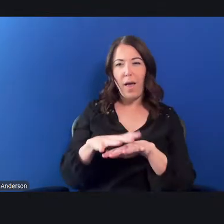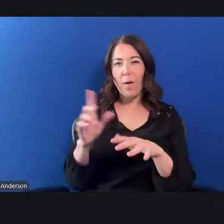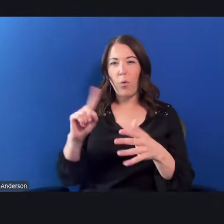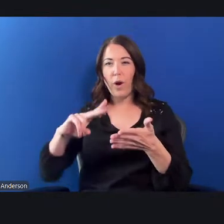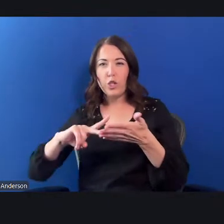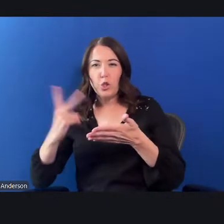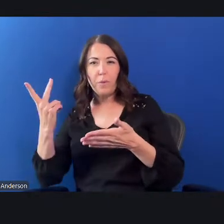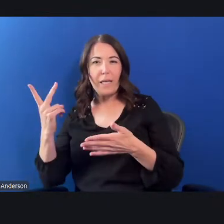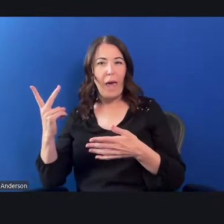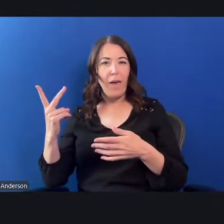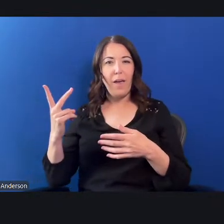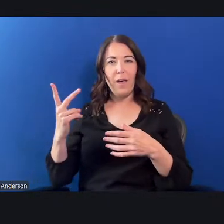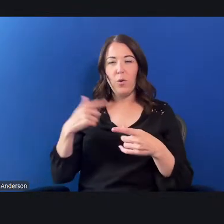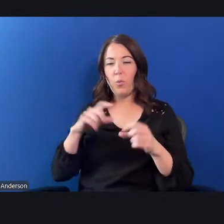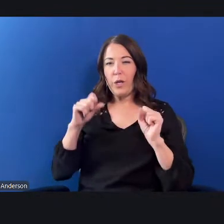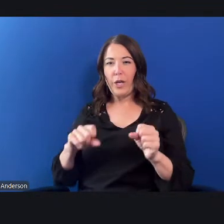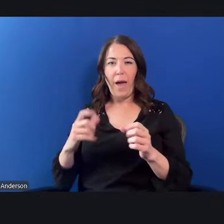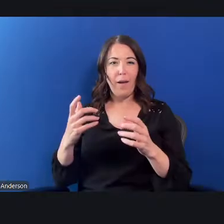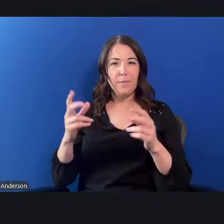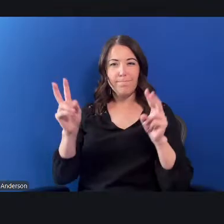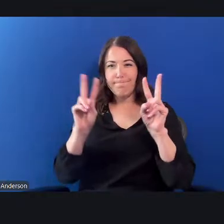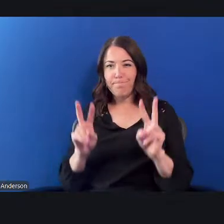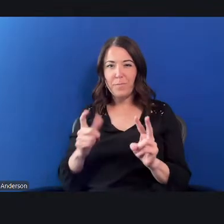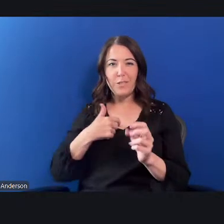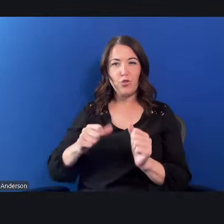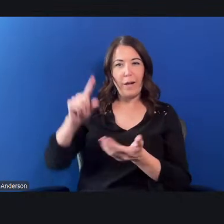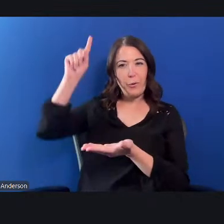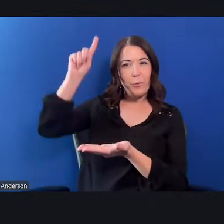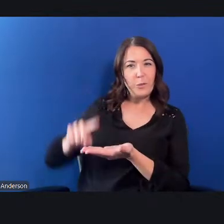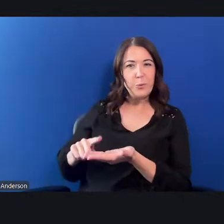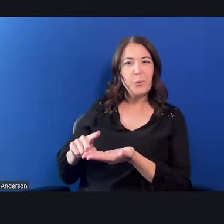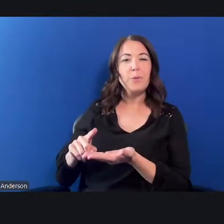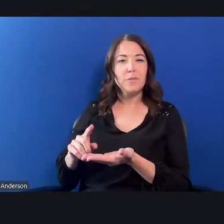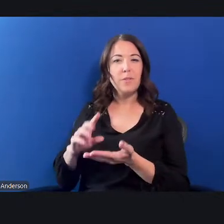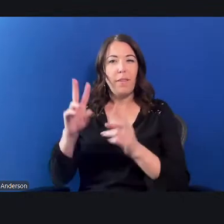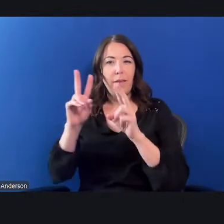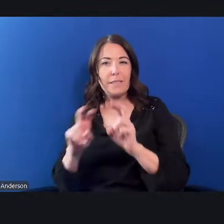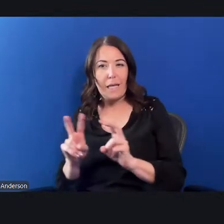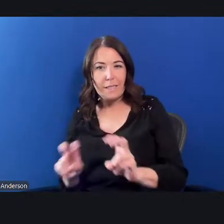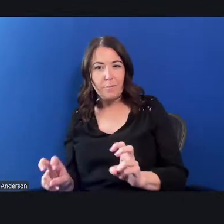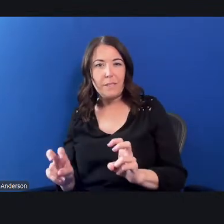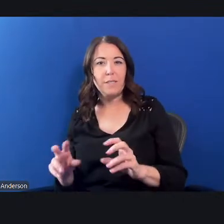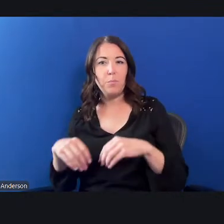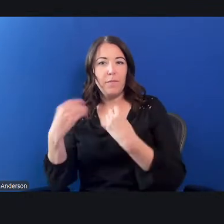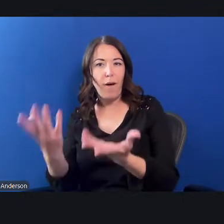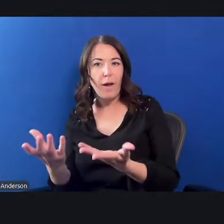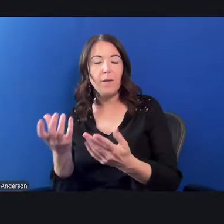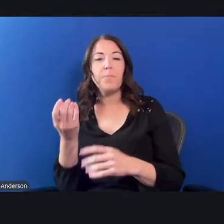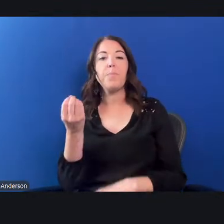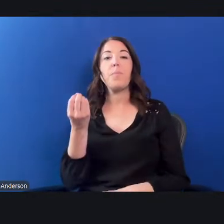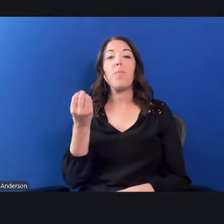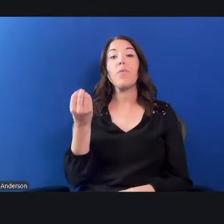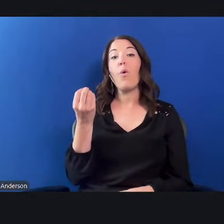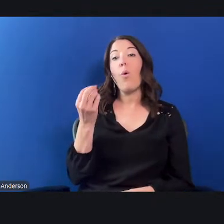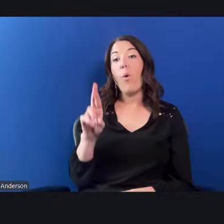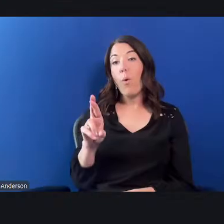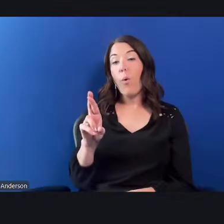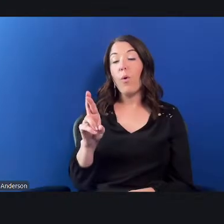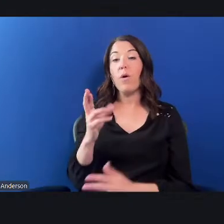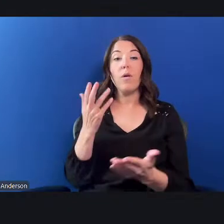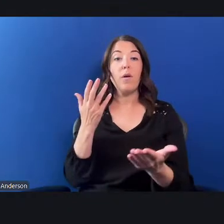for areas where we can reduce assessment impacts on our students, or, and maybe more importantly, where we